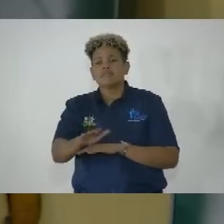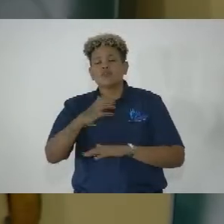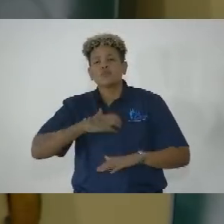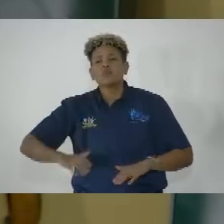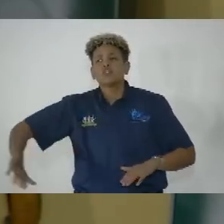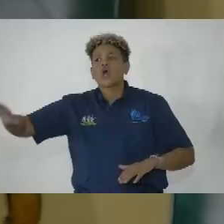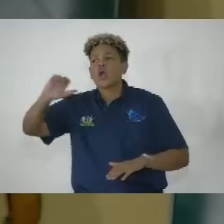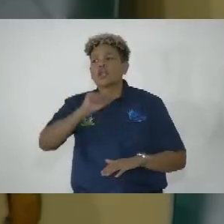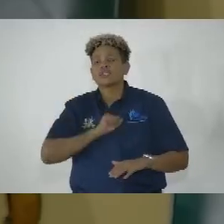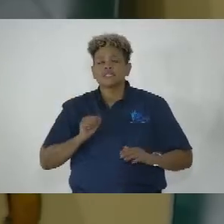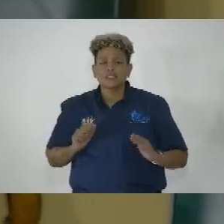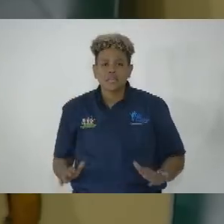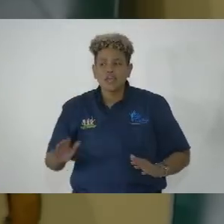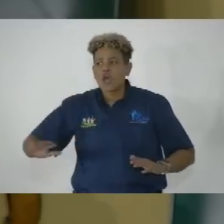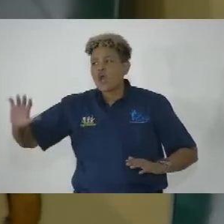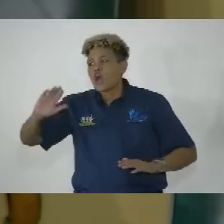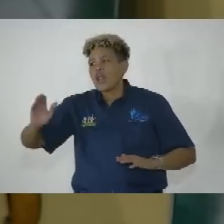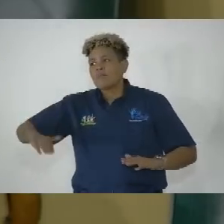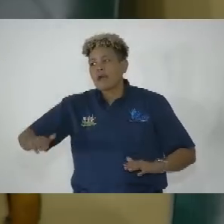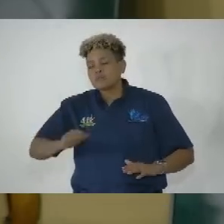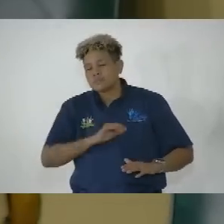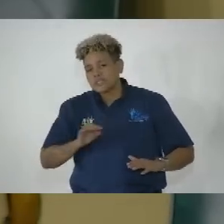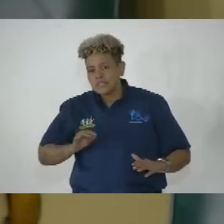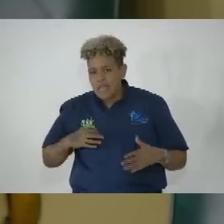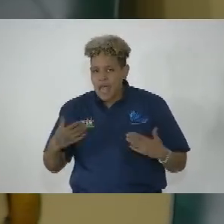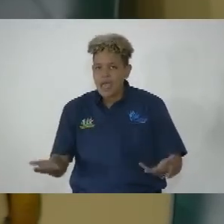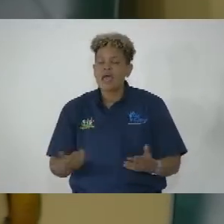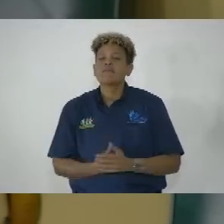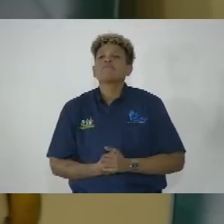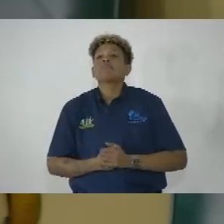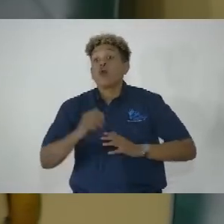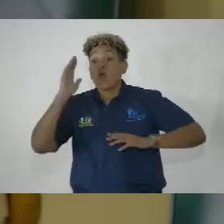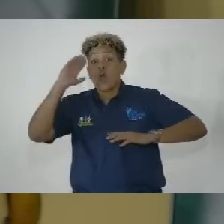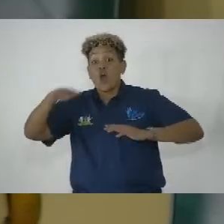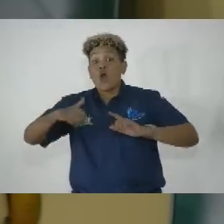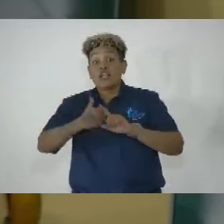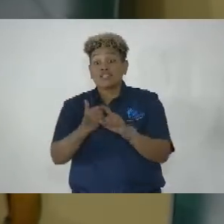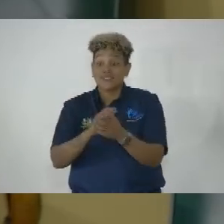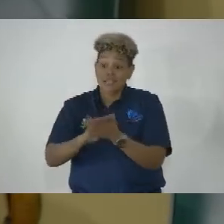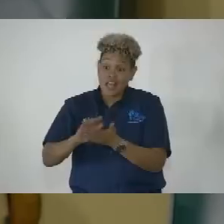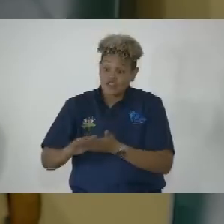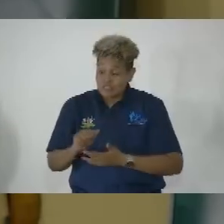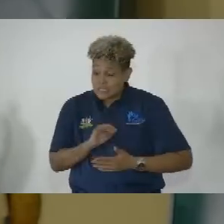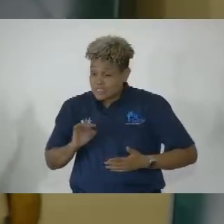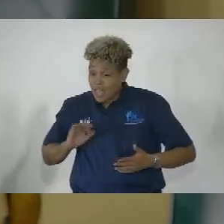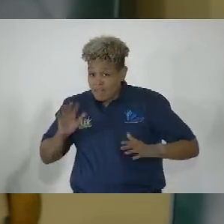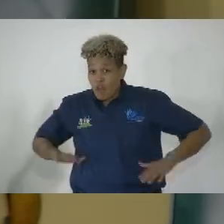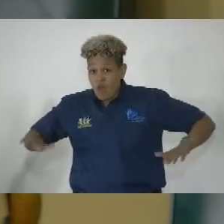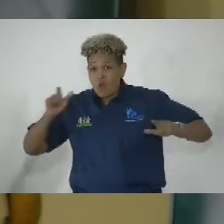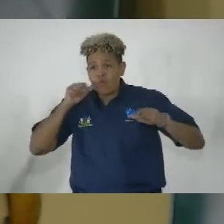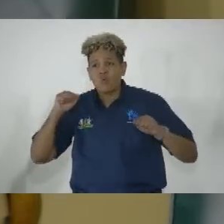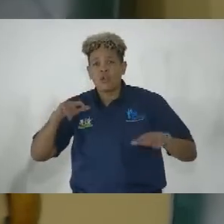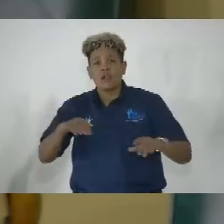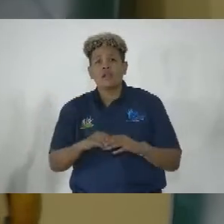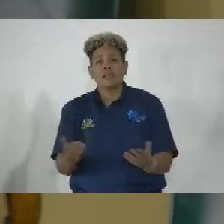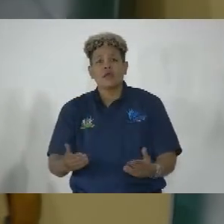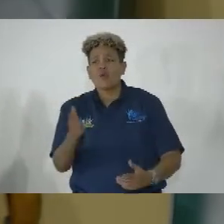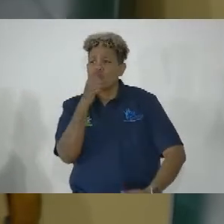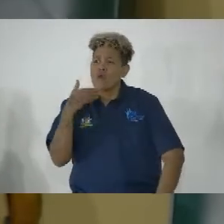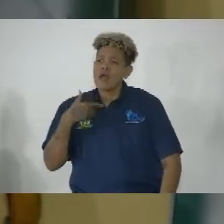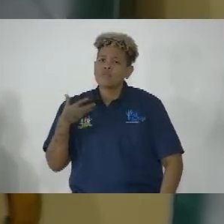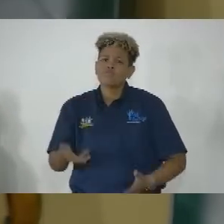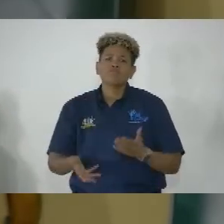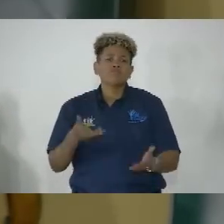all senators, all parliamentary staff, all ancillary staff, everyone indeed who has a hand